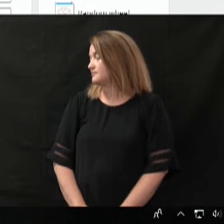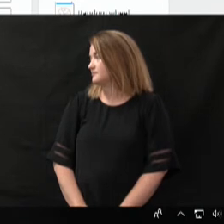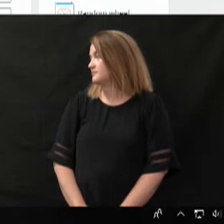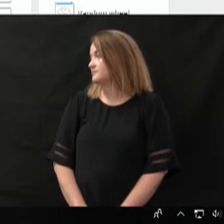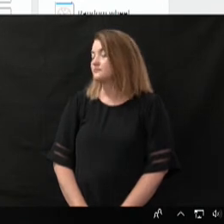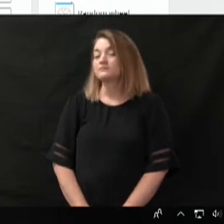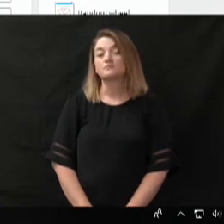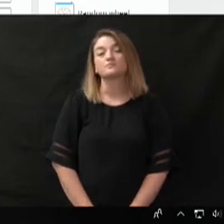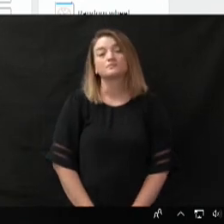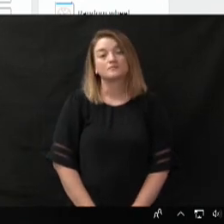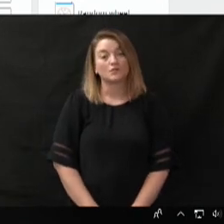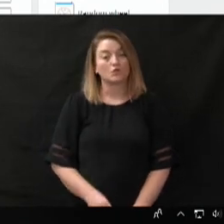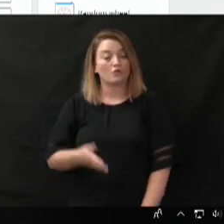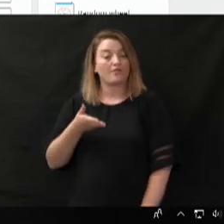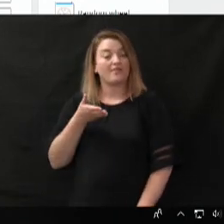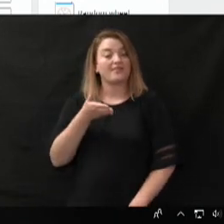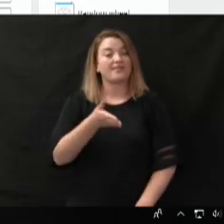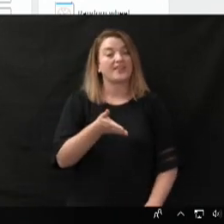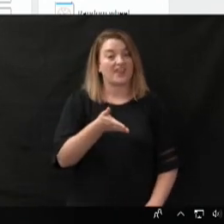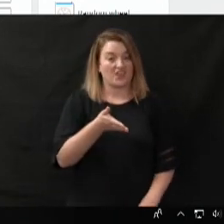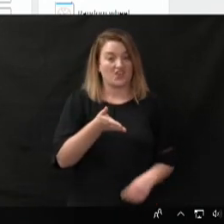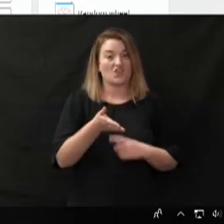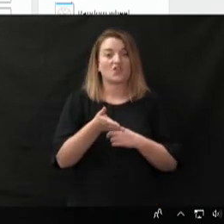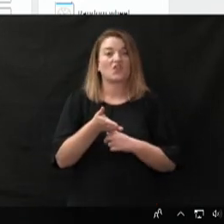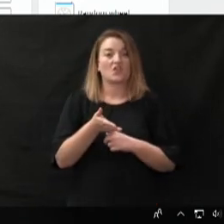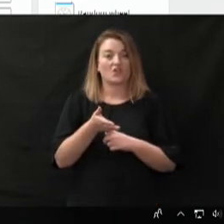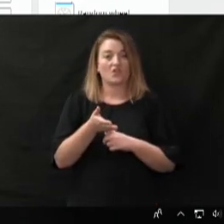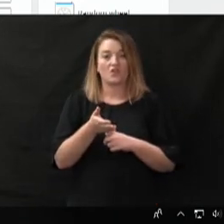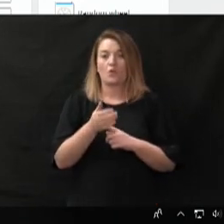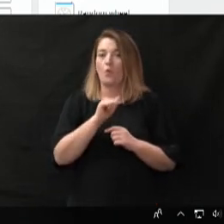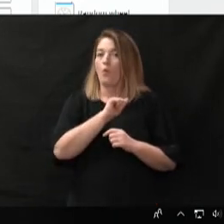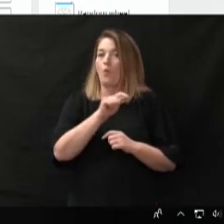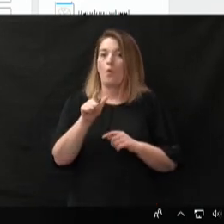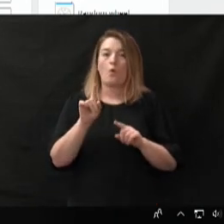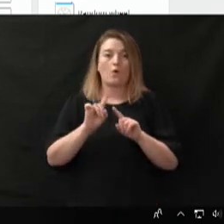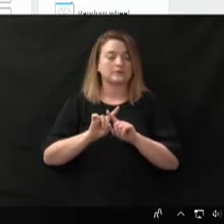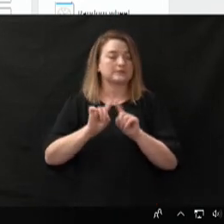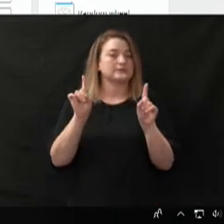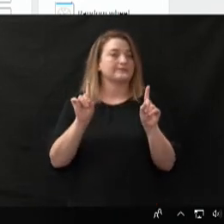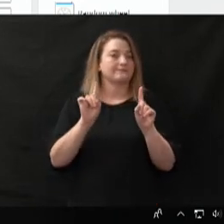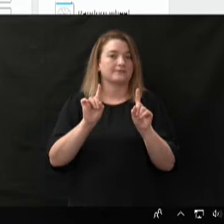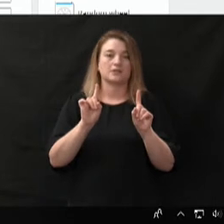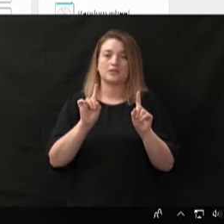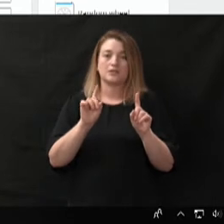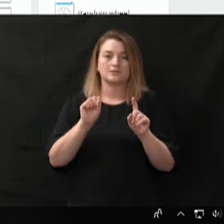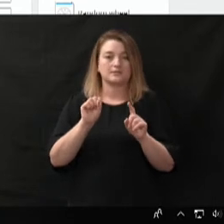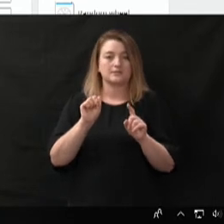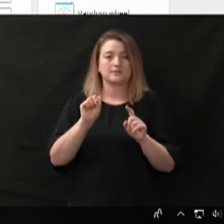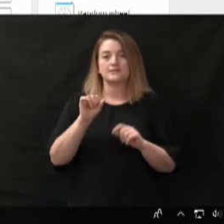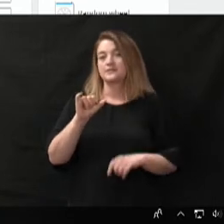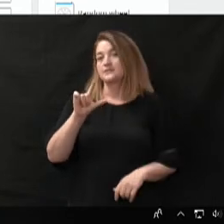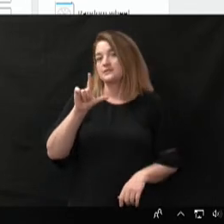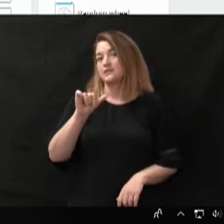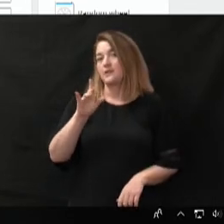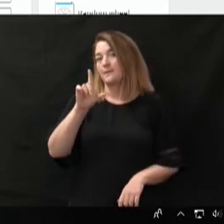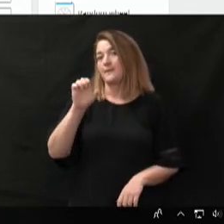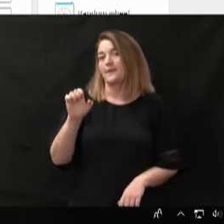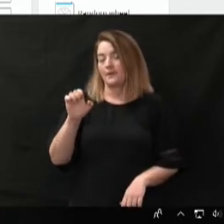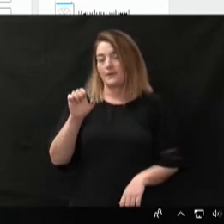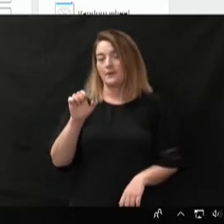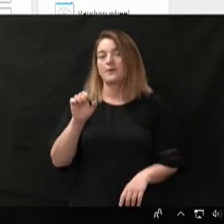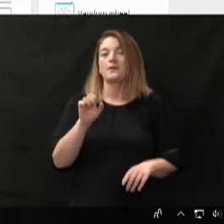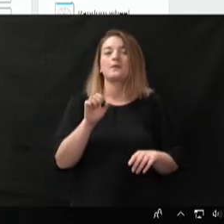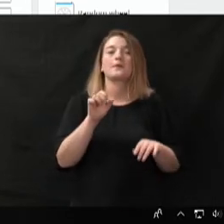And then once there, these are all different syllable patterns. Some are real words and some are